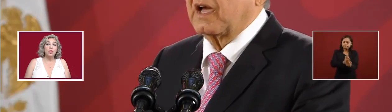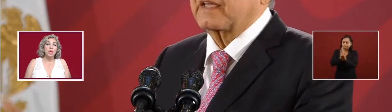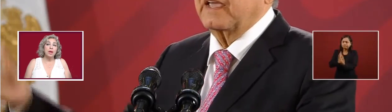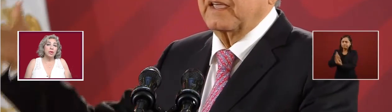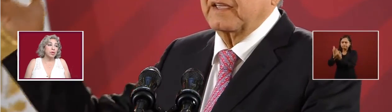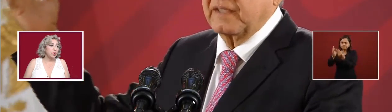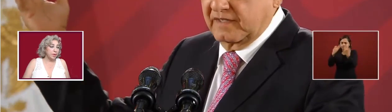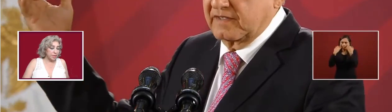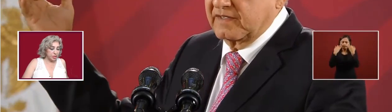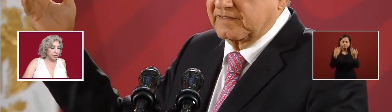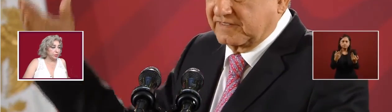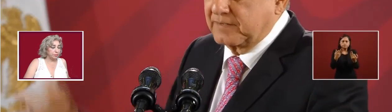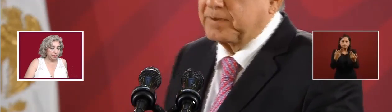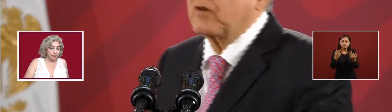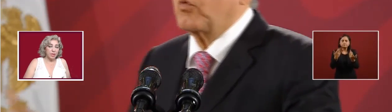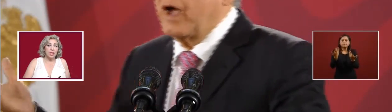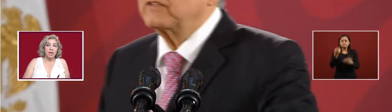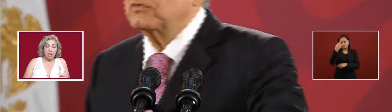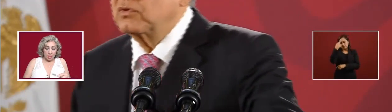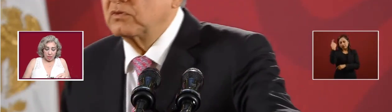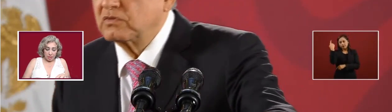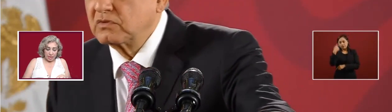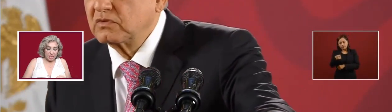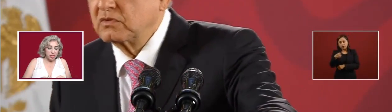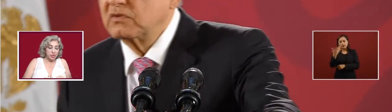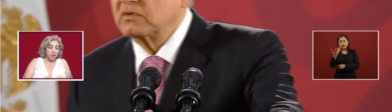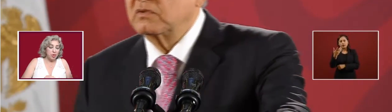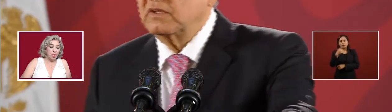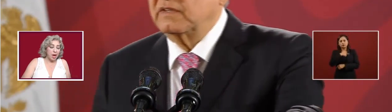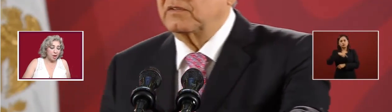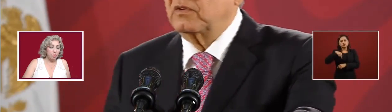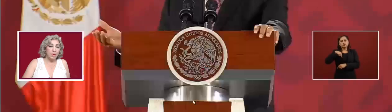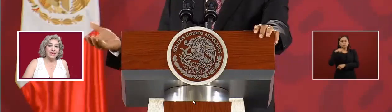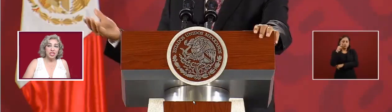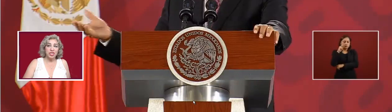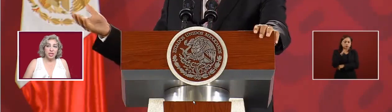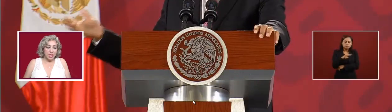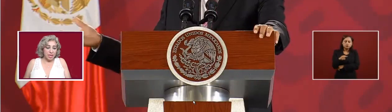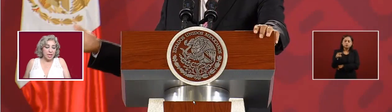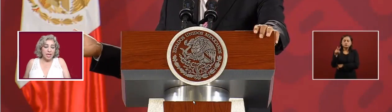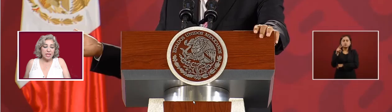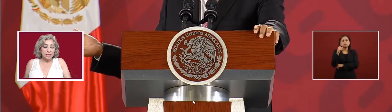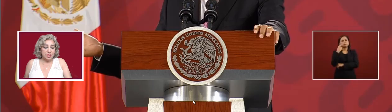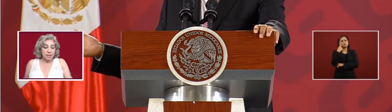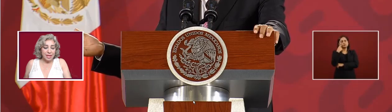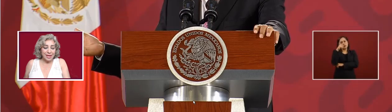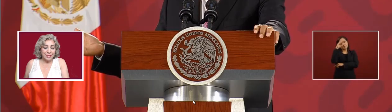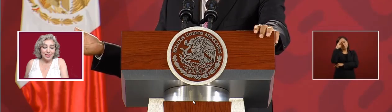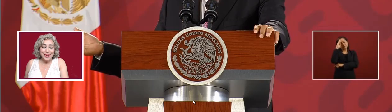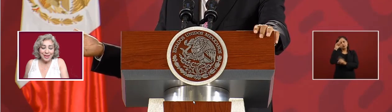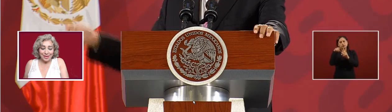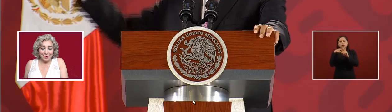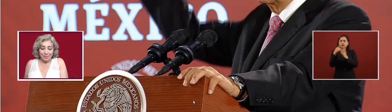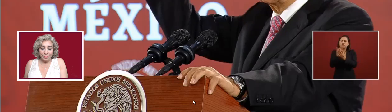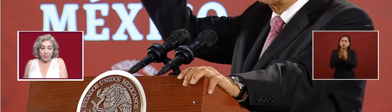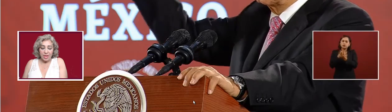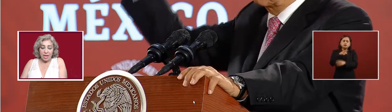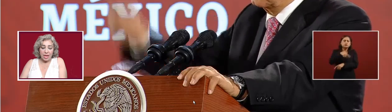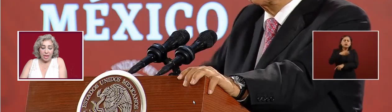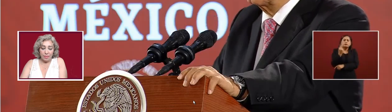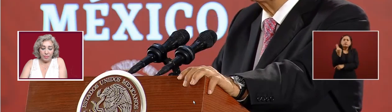And, we are going to, let you know, how much, is, that is needed.